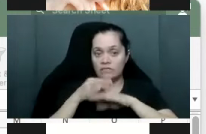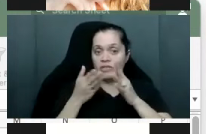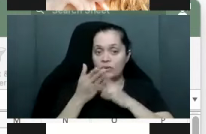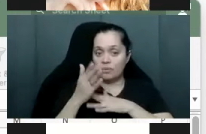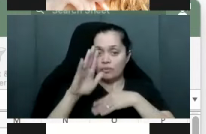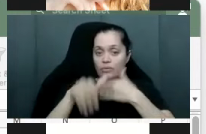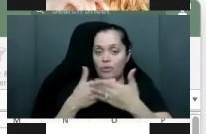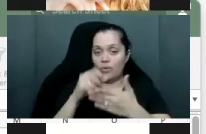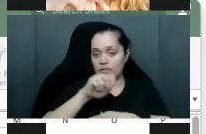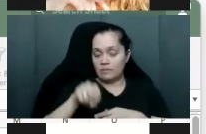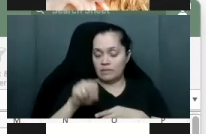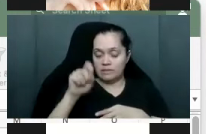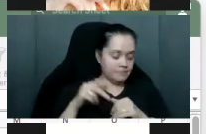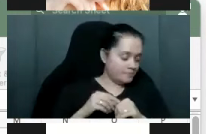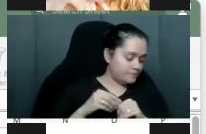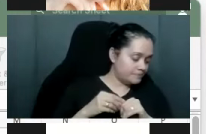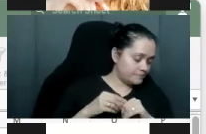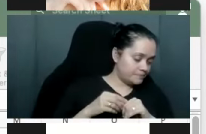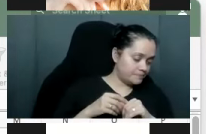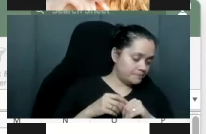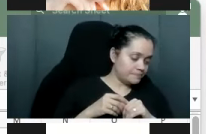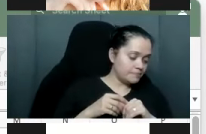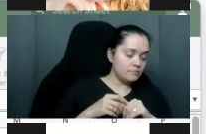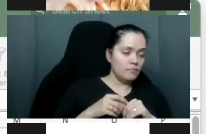the semester.